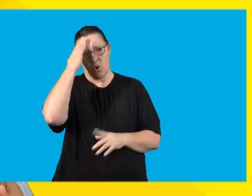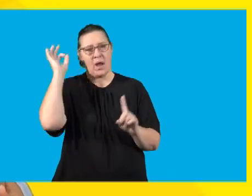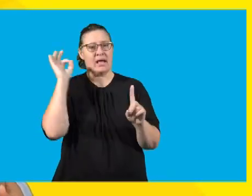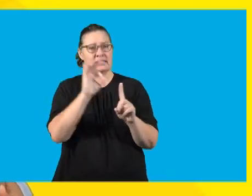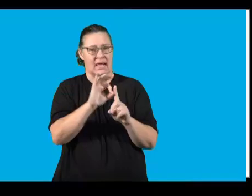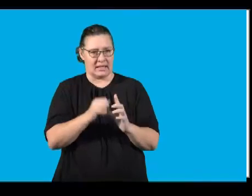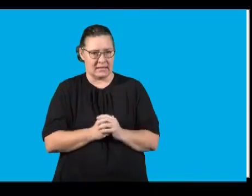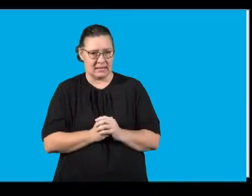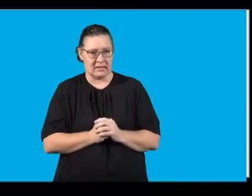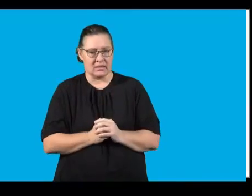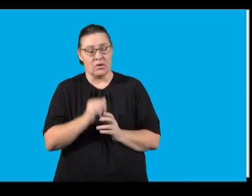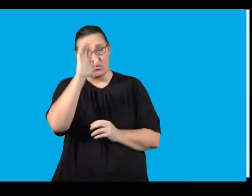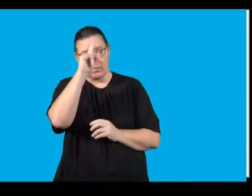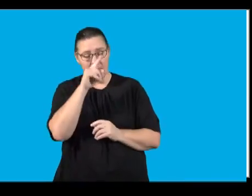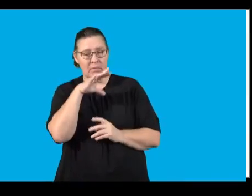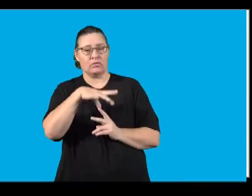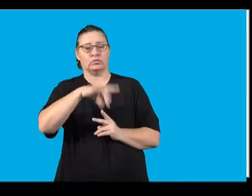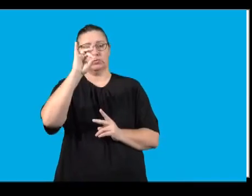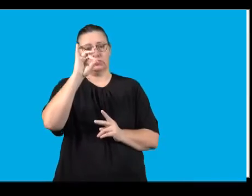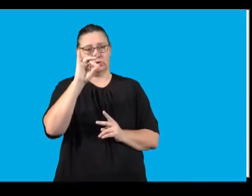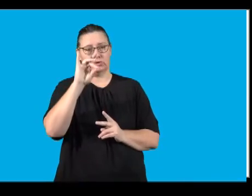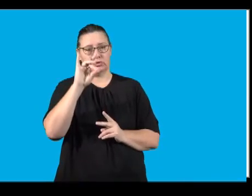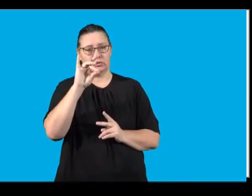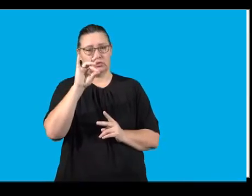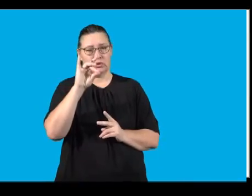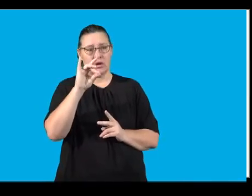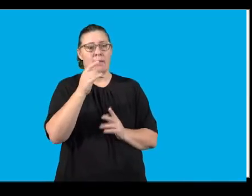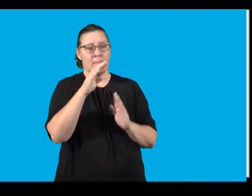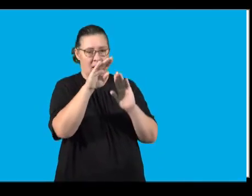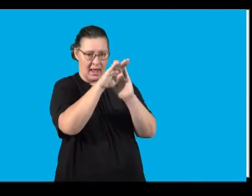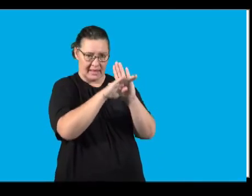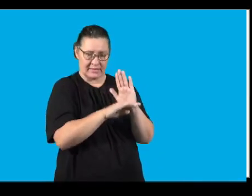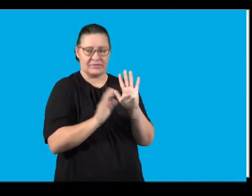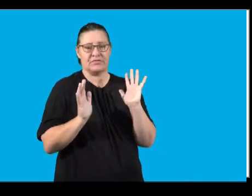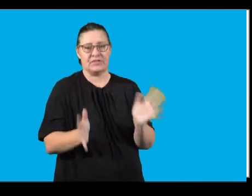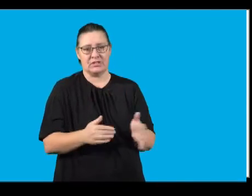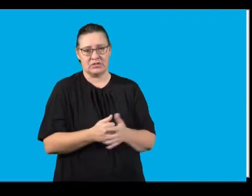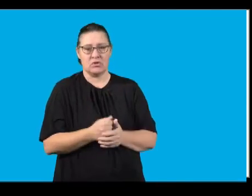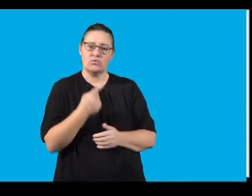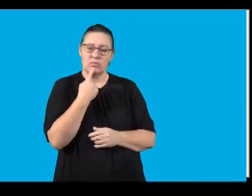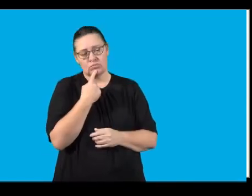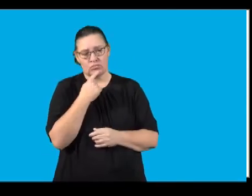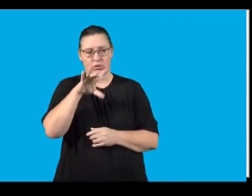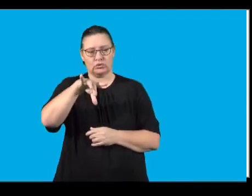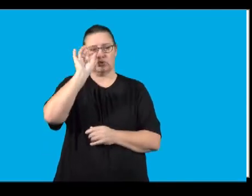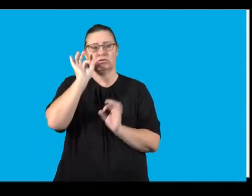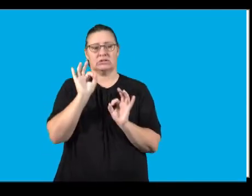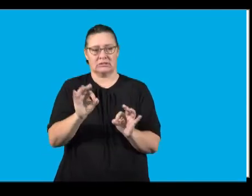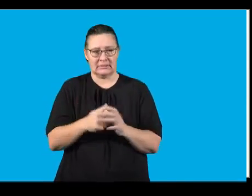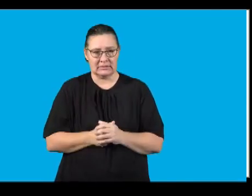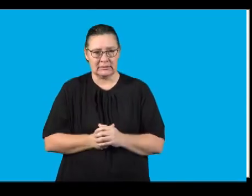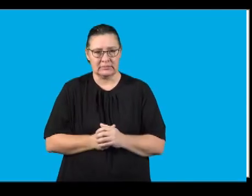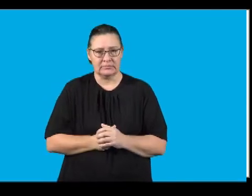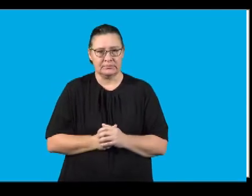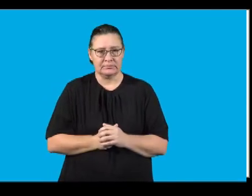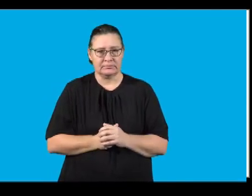going to. So remember, it is choosing. The options have been listed there for you, so you will have to choose the correct one from there.